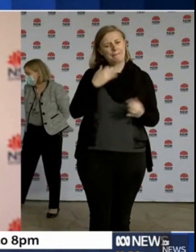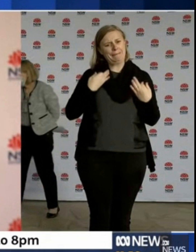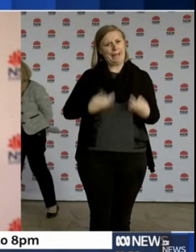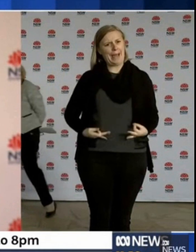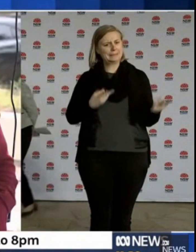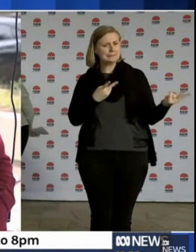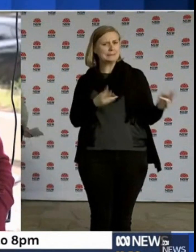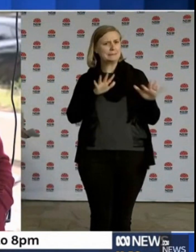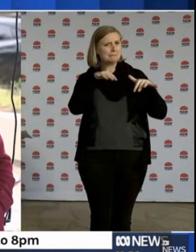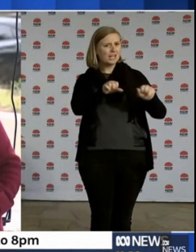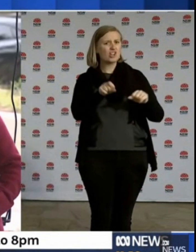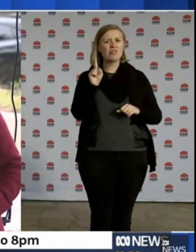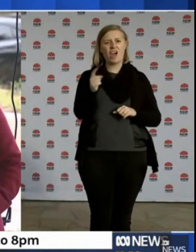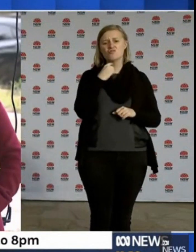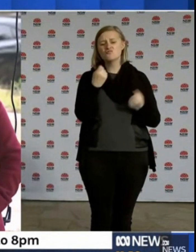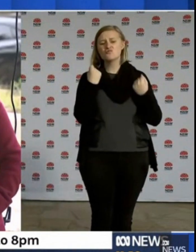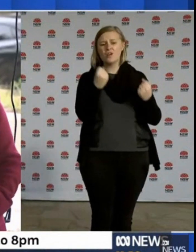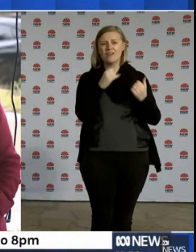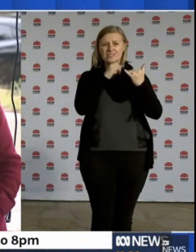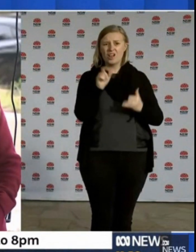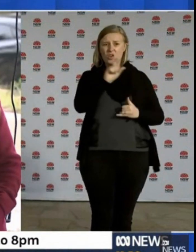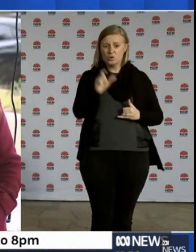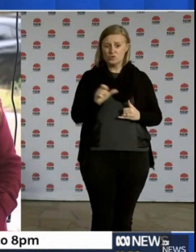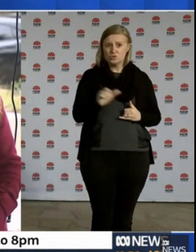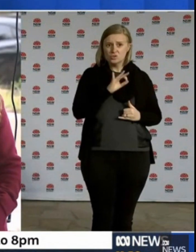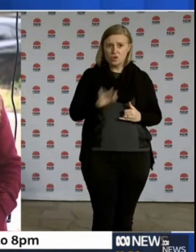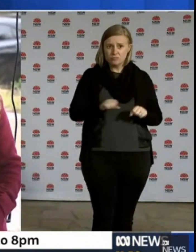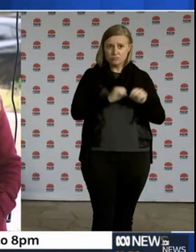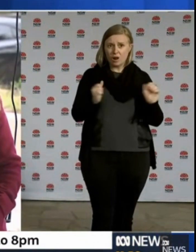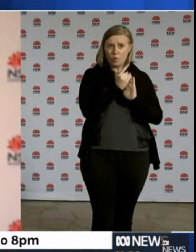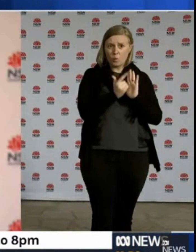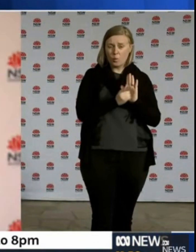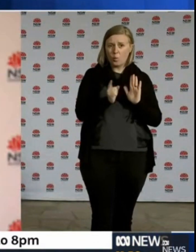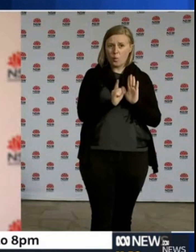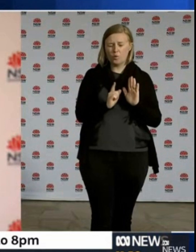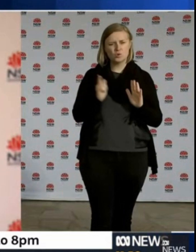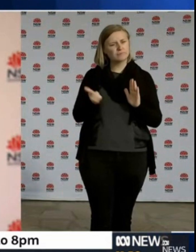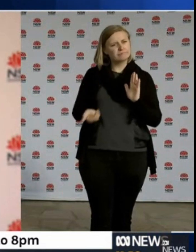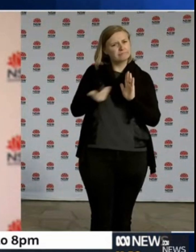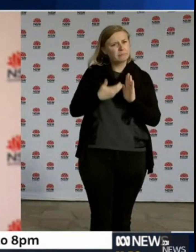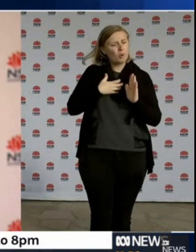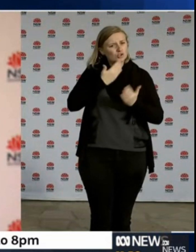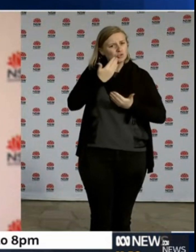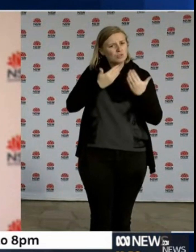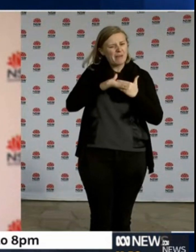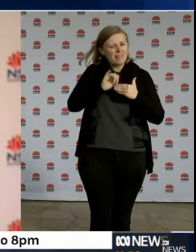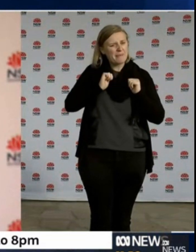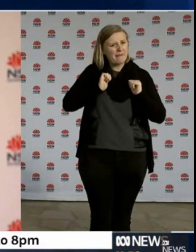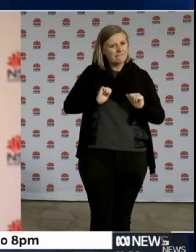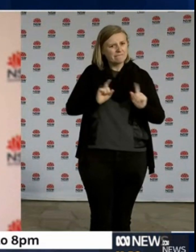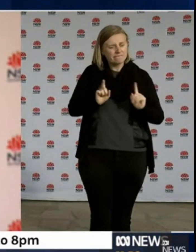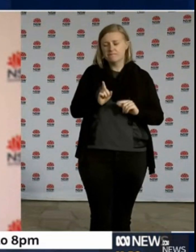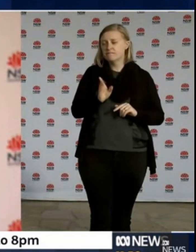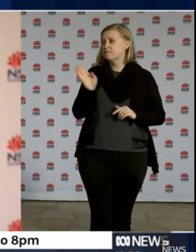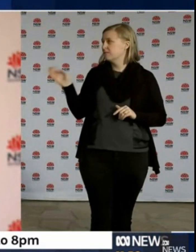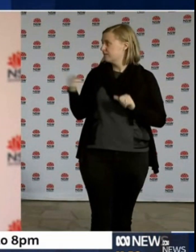drive illegally down to the south coast, and how would you describe that behaviour, really? Look, I think, as the